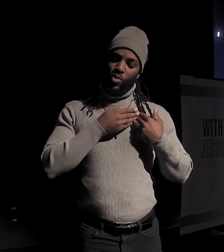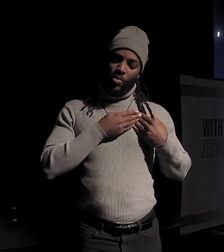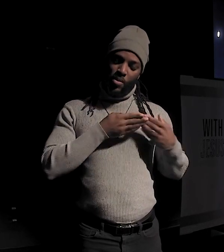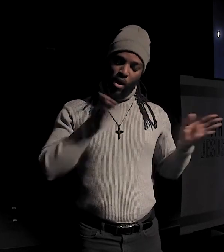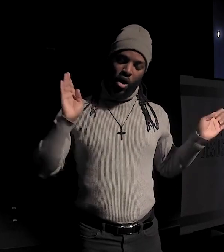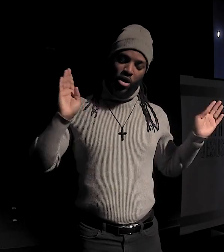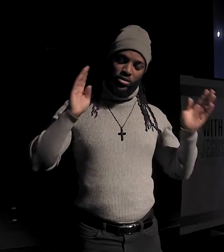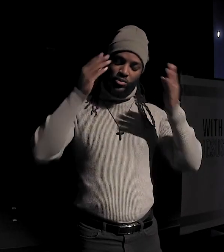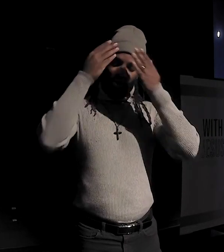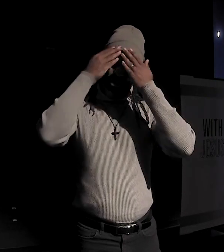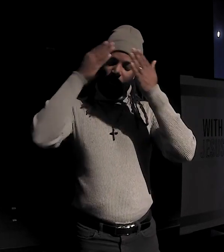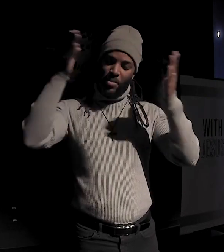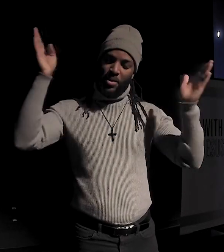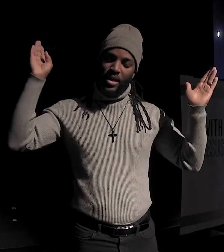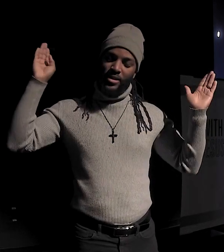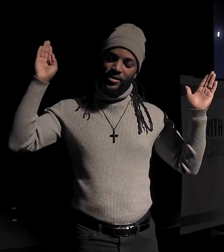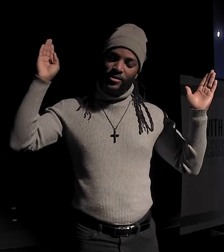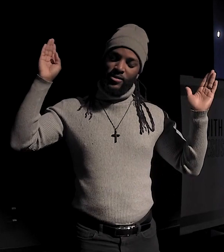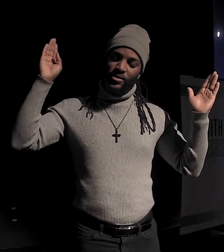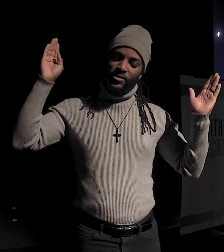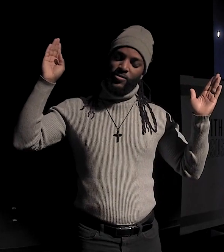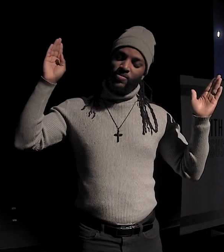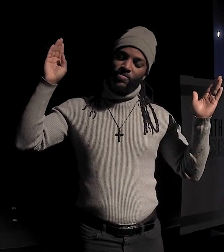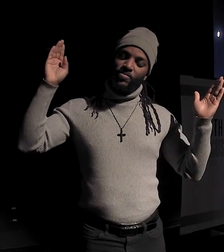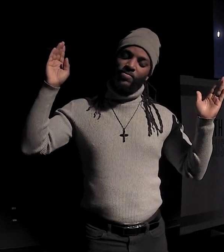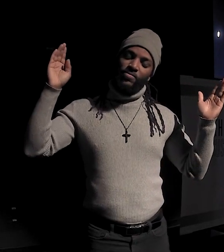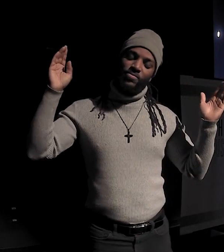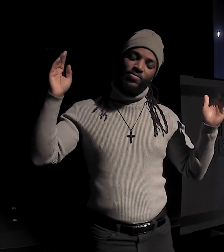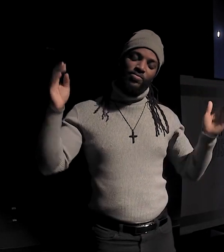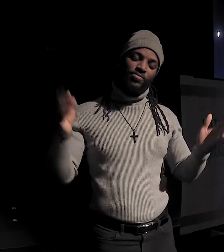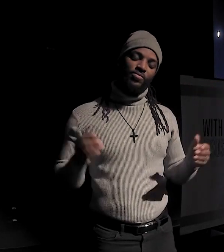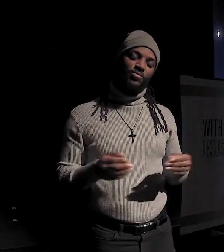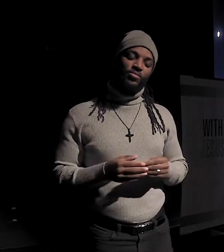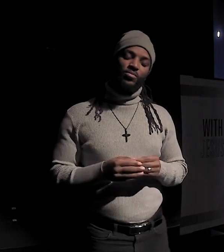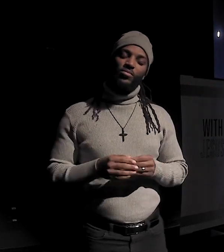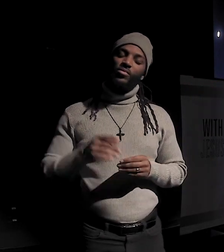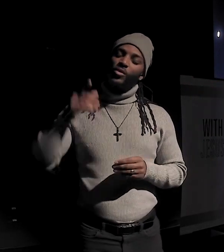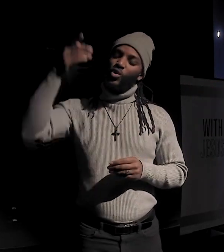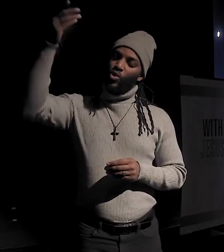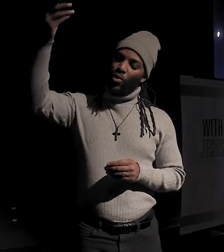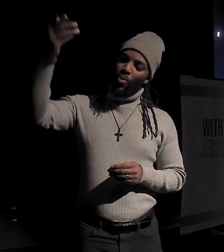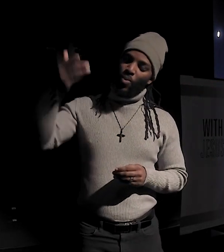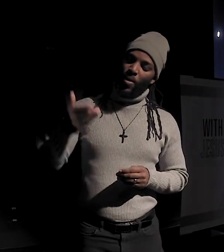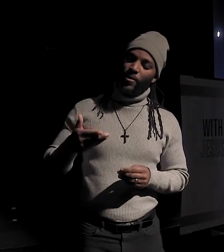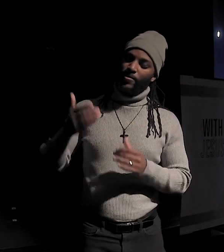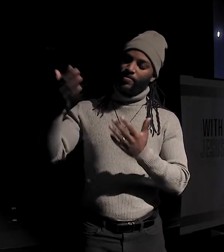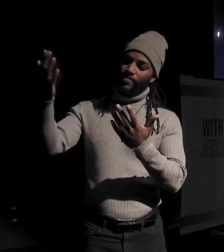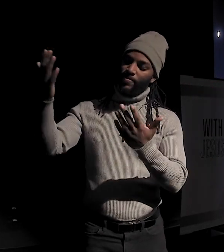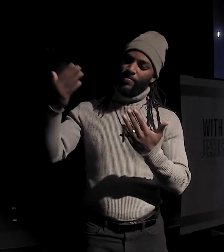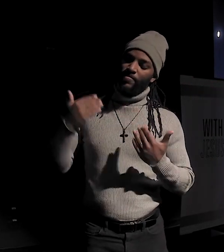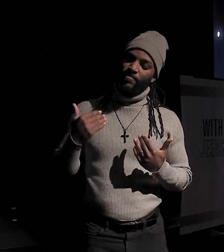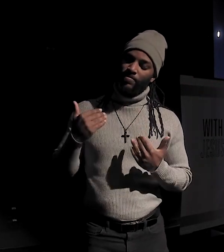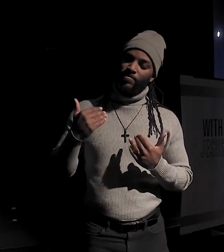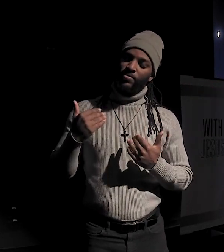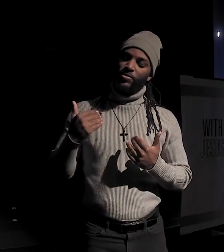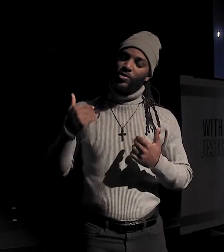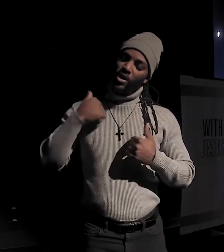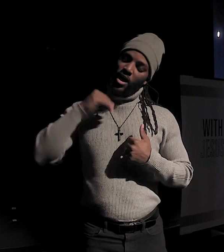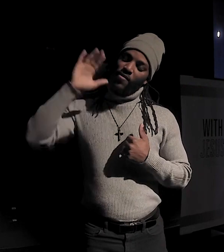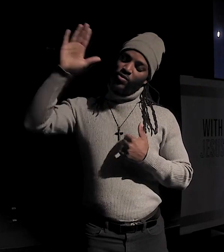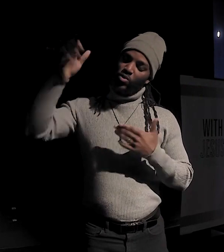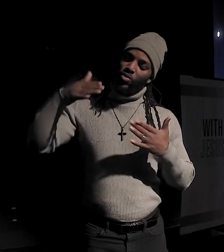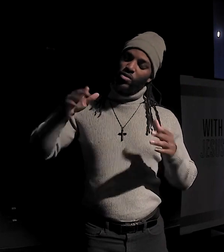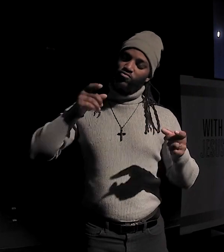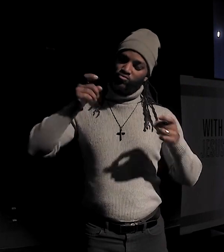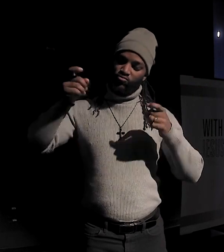and our minds to you. You are welcome in this place. So have your way,